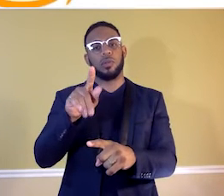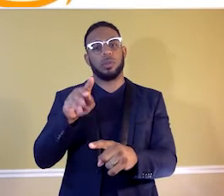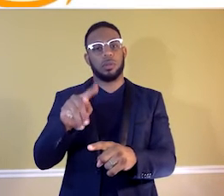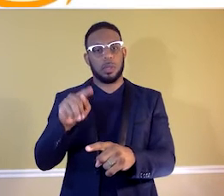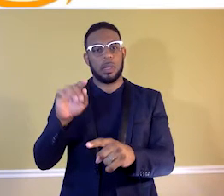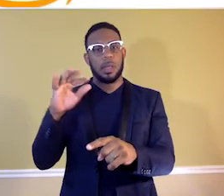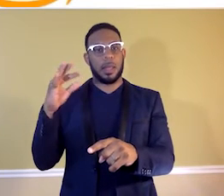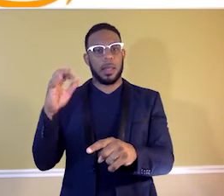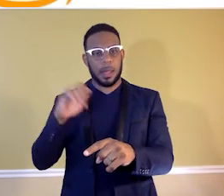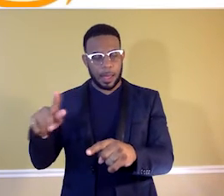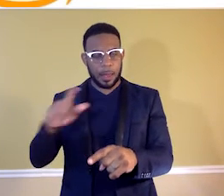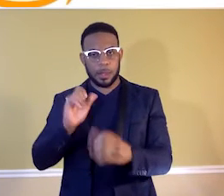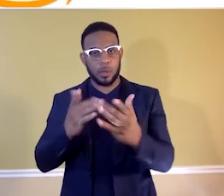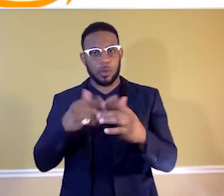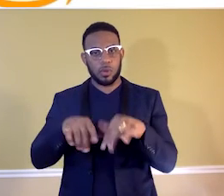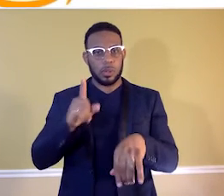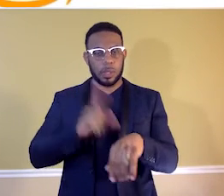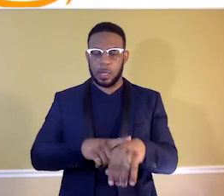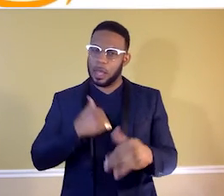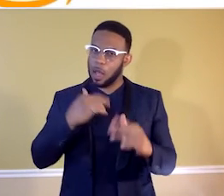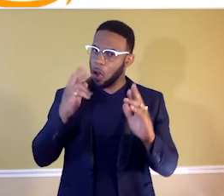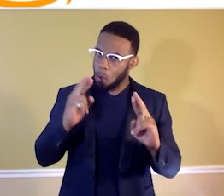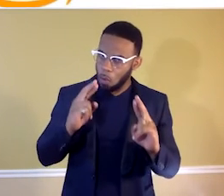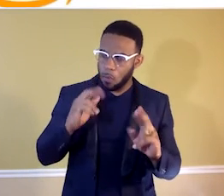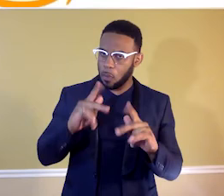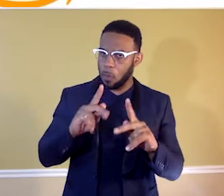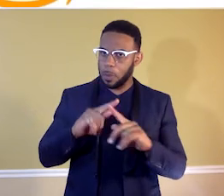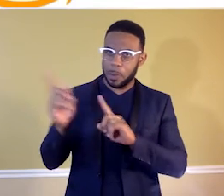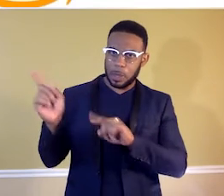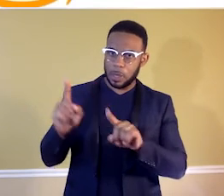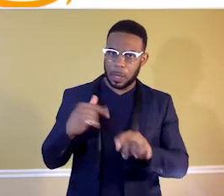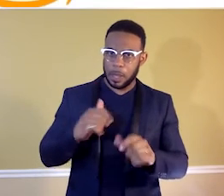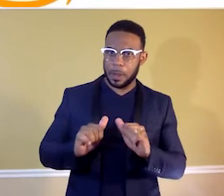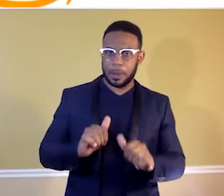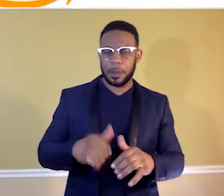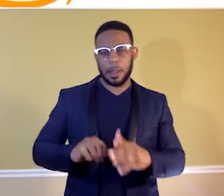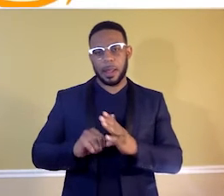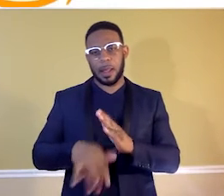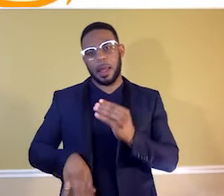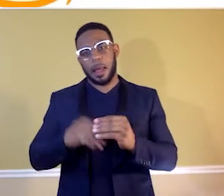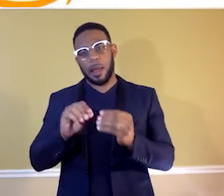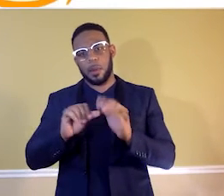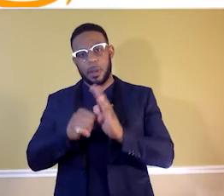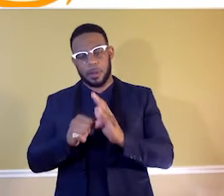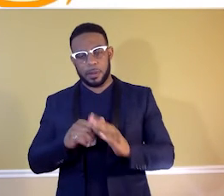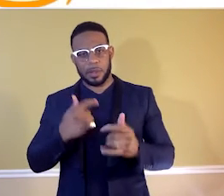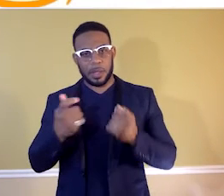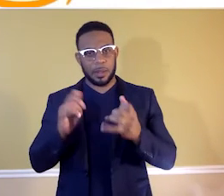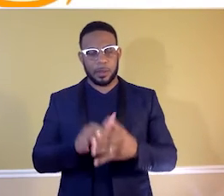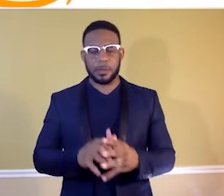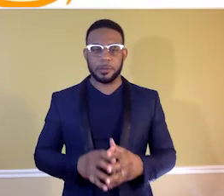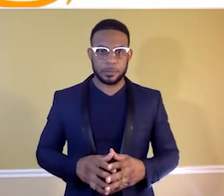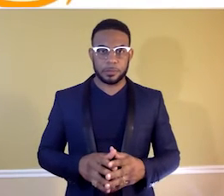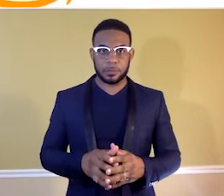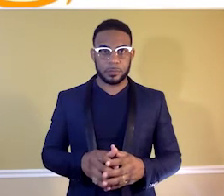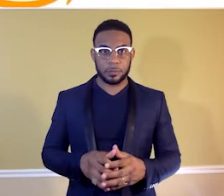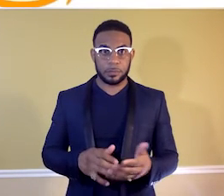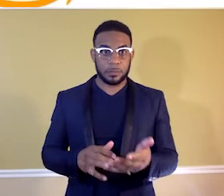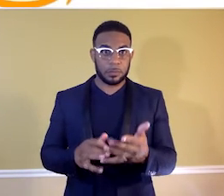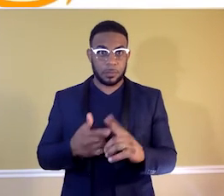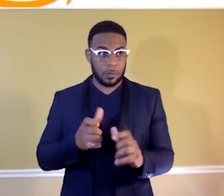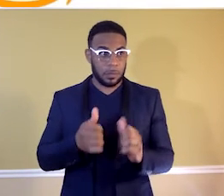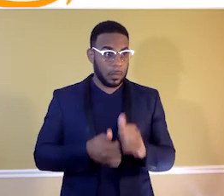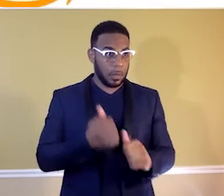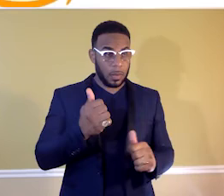needs to be served at the time. So hopefully when more people come, I'll be able to add more instances. The load balancer can handle that. But this was the